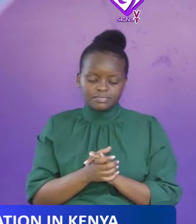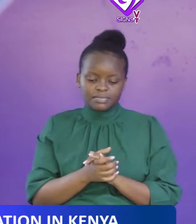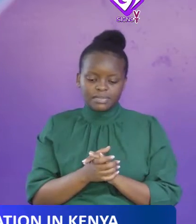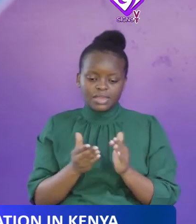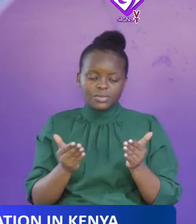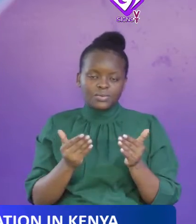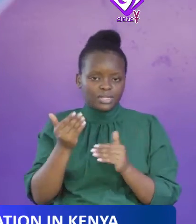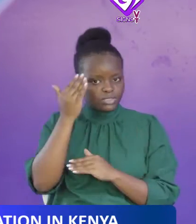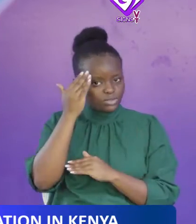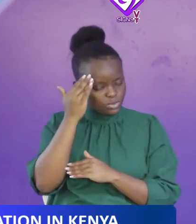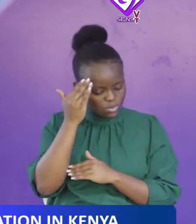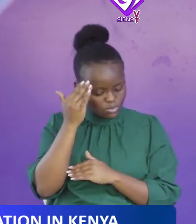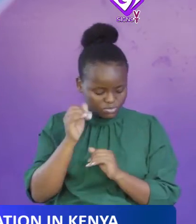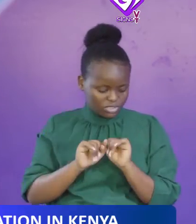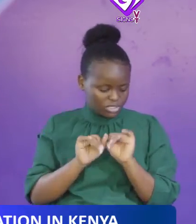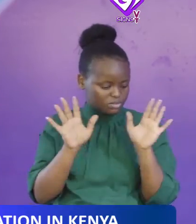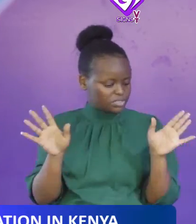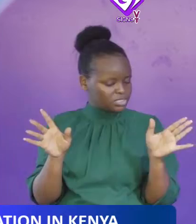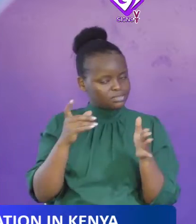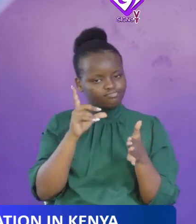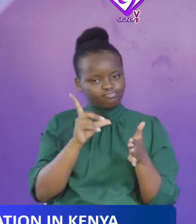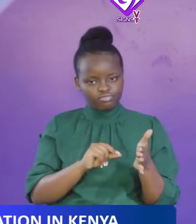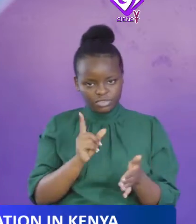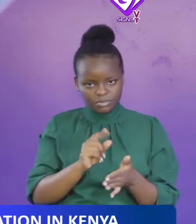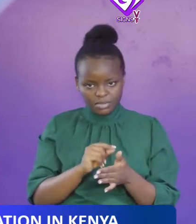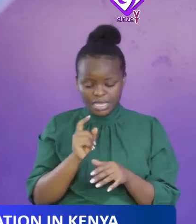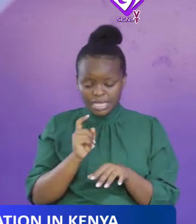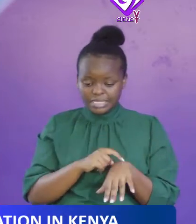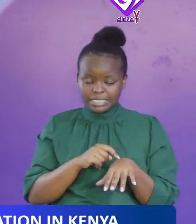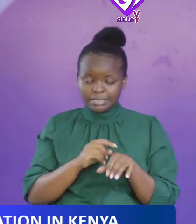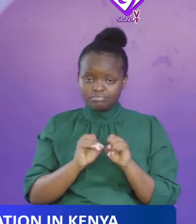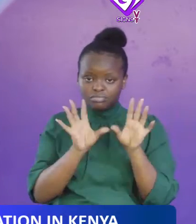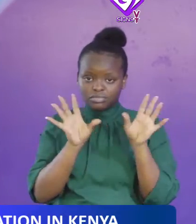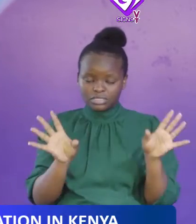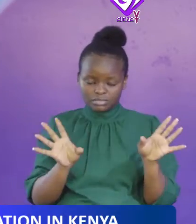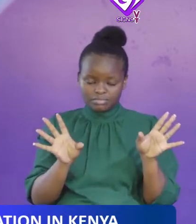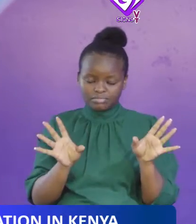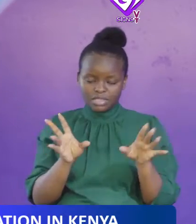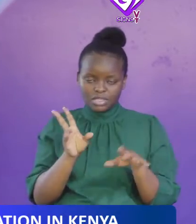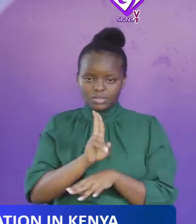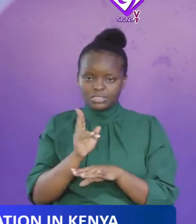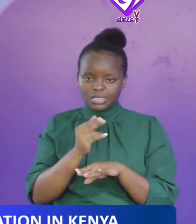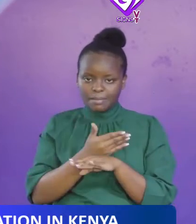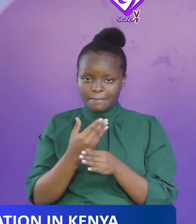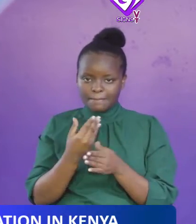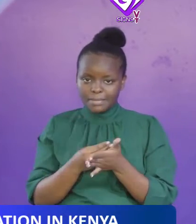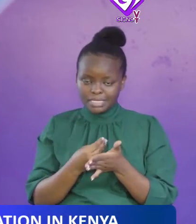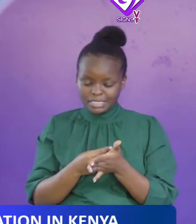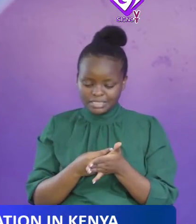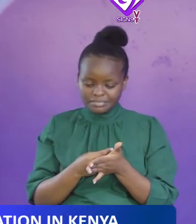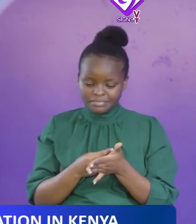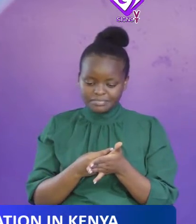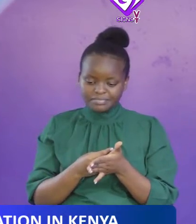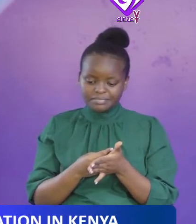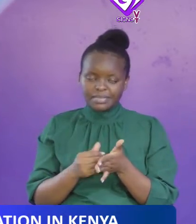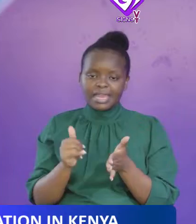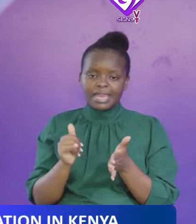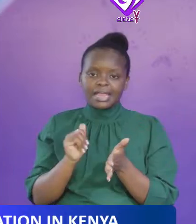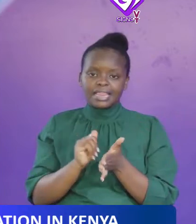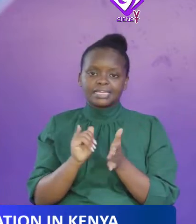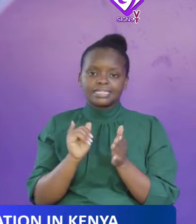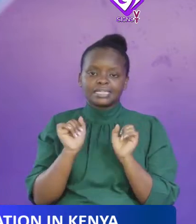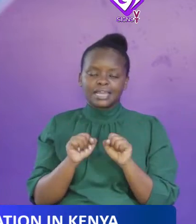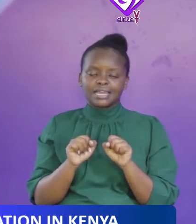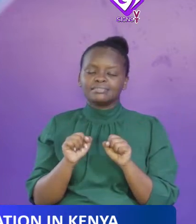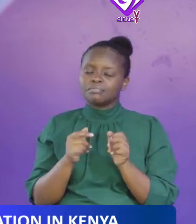that transparency is affordability. The minute you're transparent in spending, know that you will be able to afford,